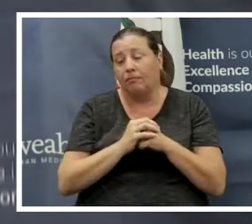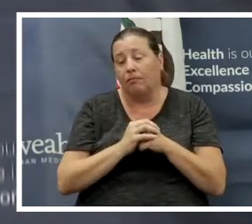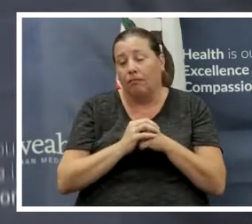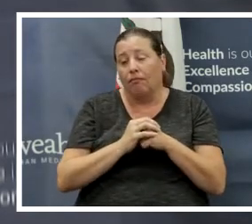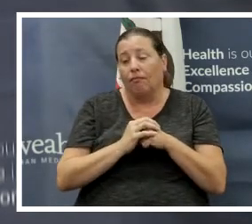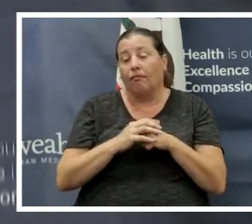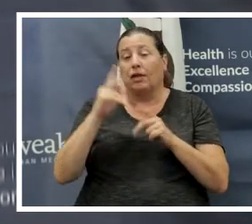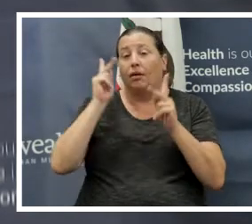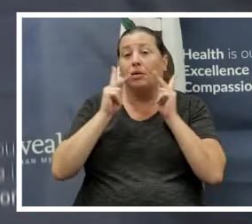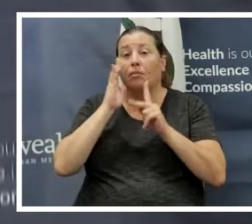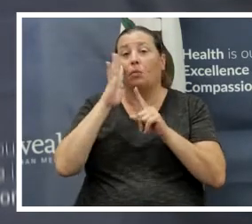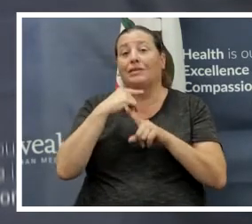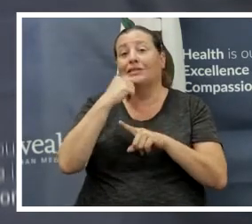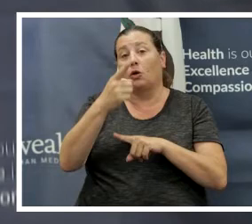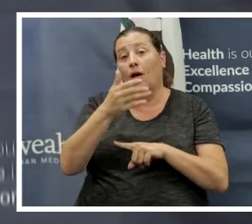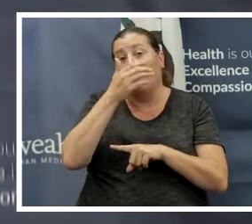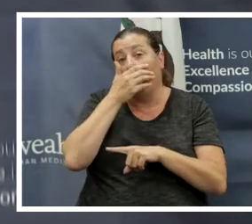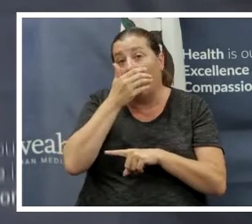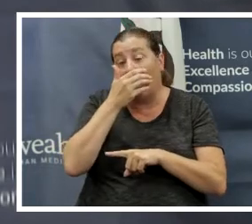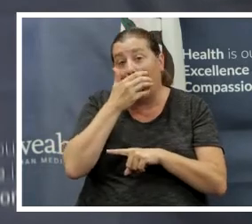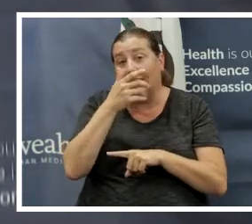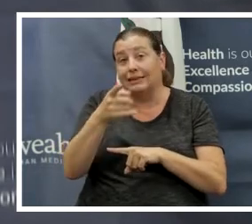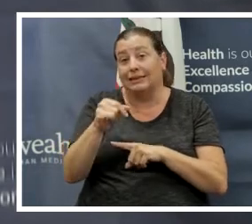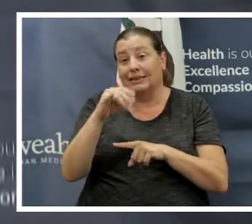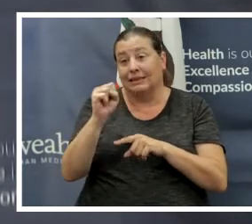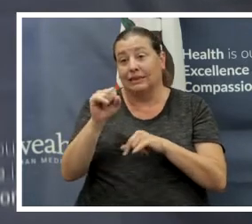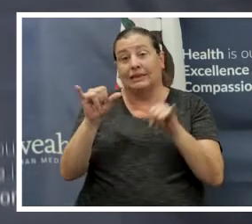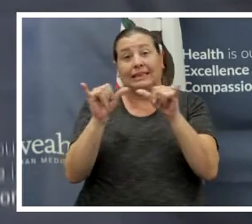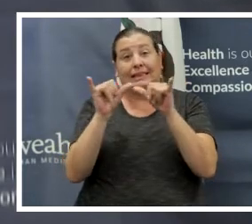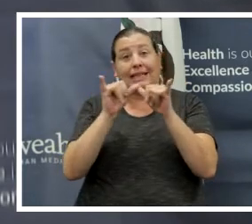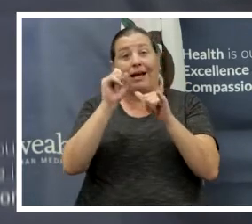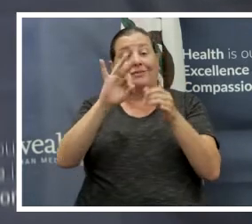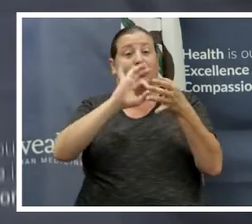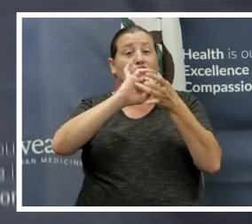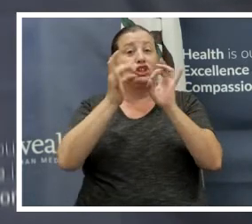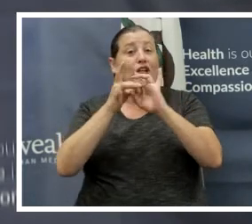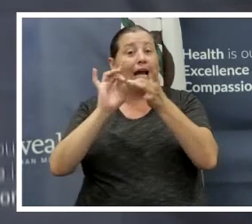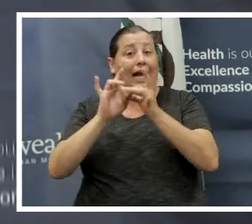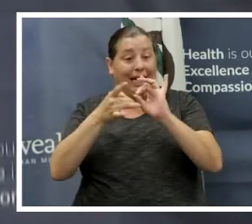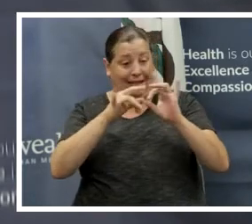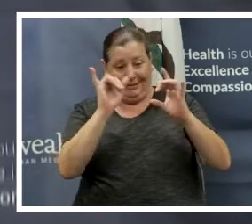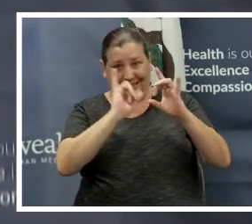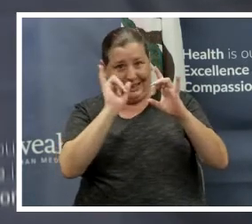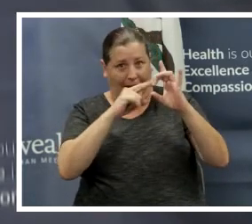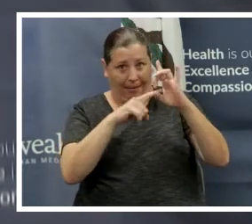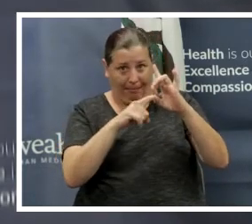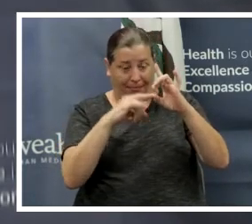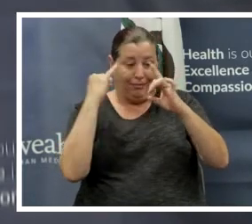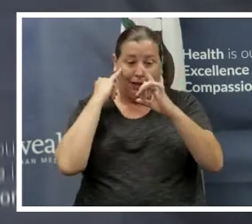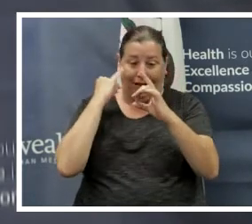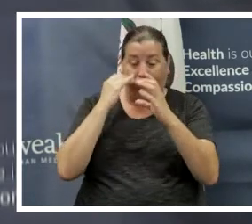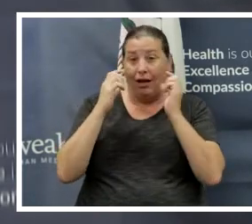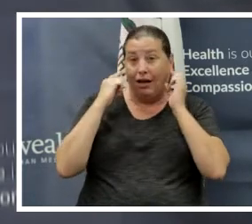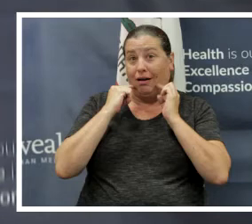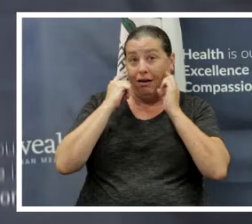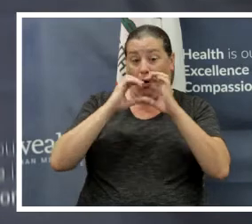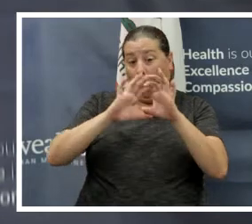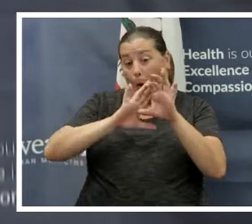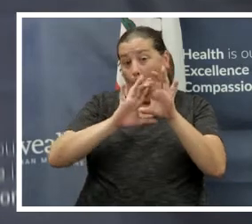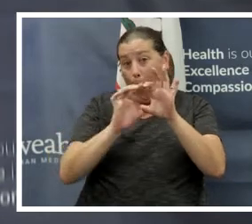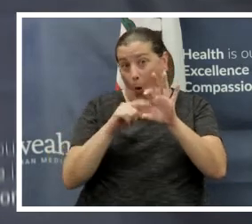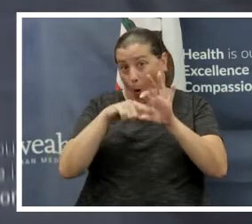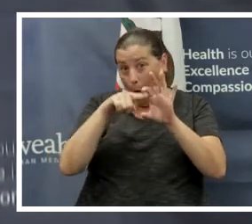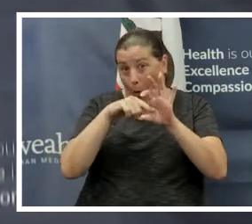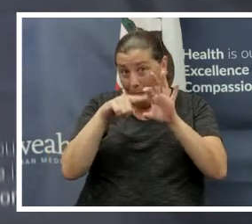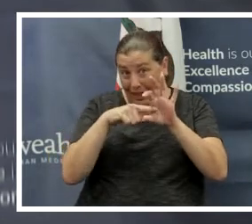mask openings are about the size of the openings in a chain link fence, and that's true. If the COVID's the size of a marble, the mask openings are about the size